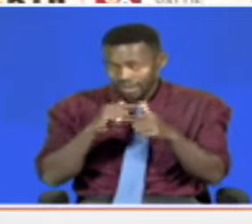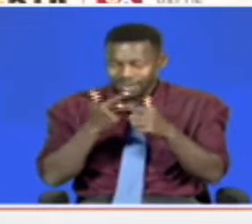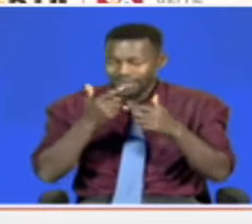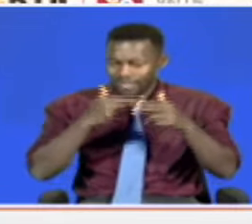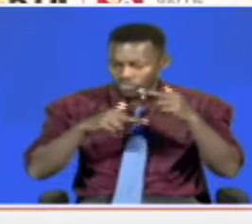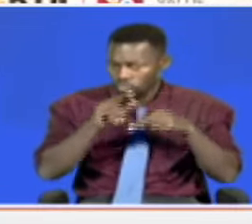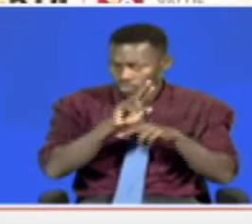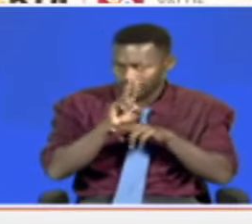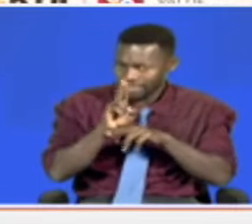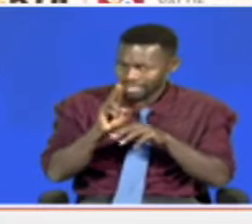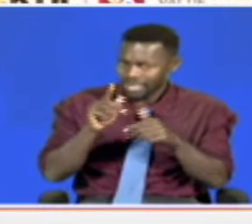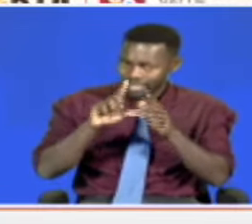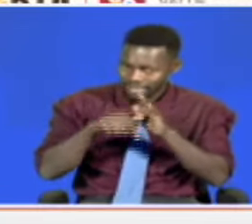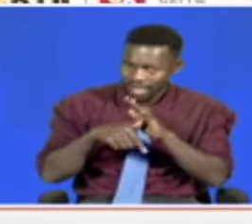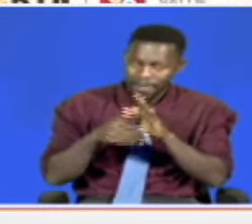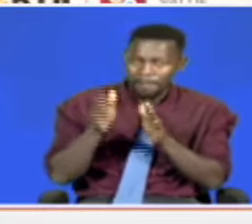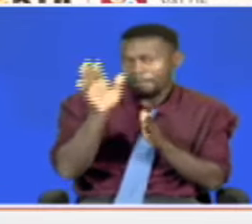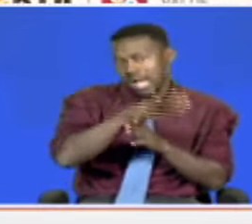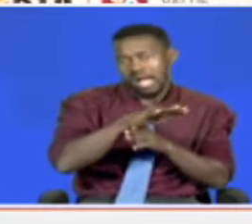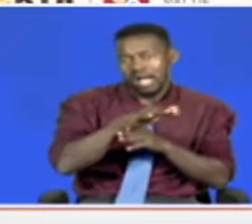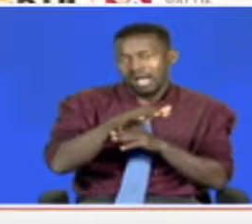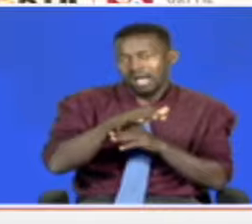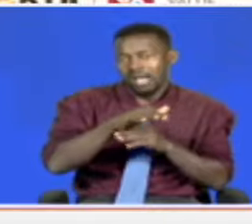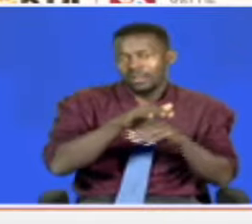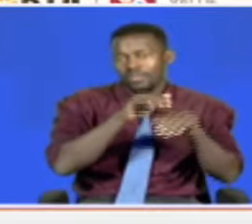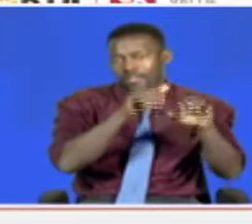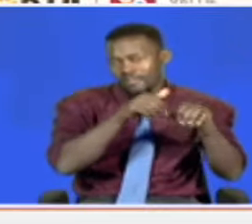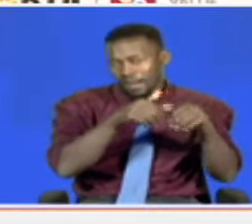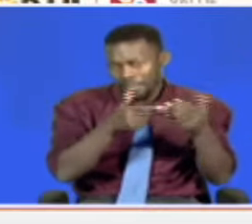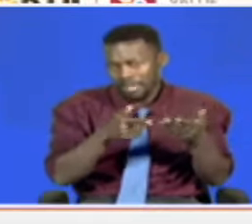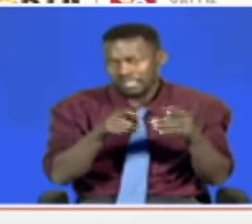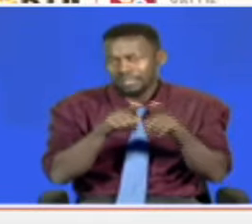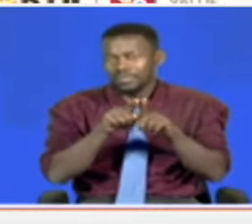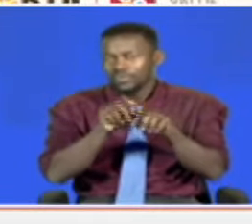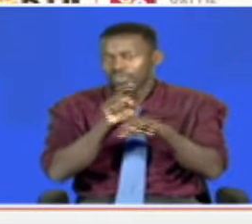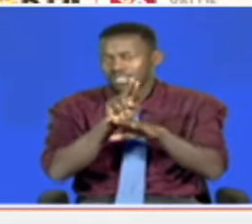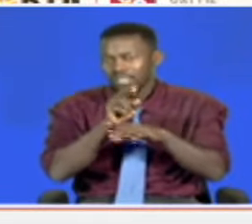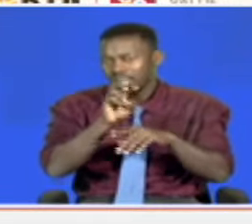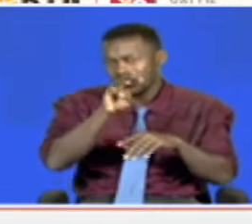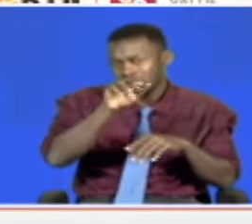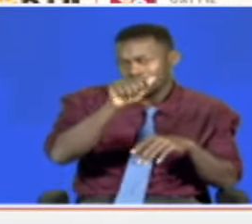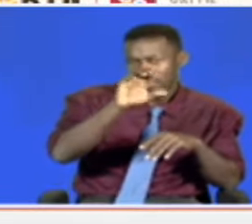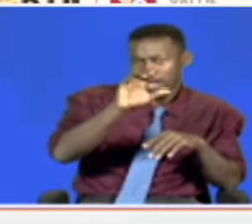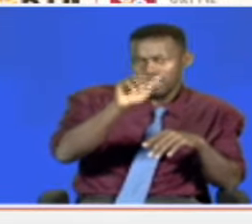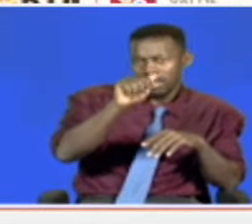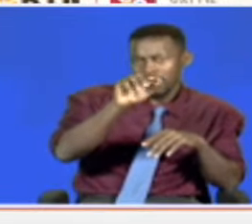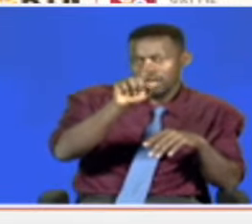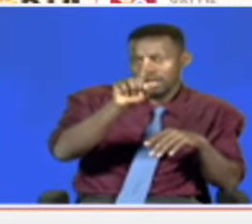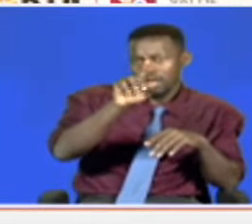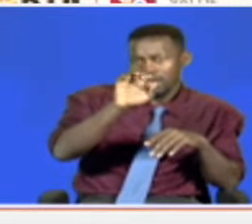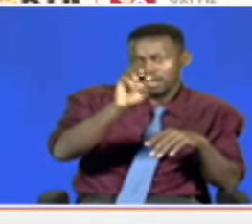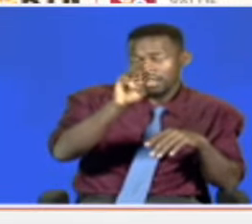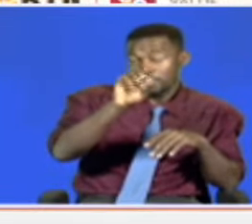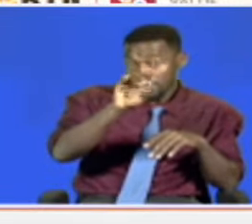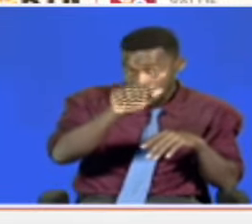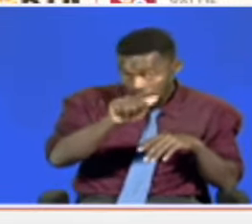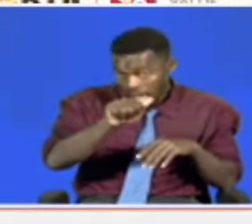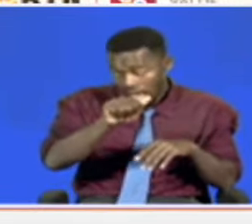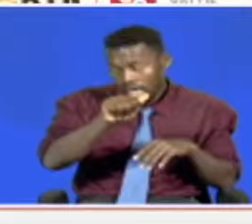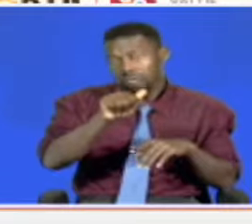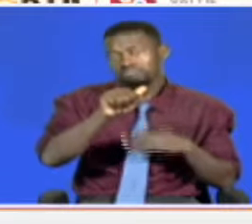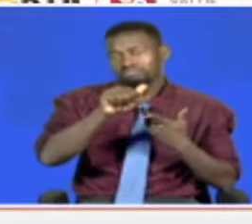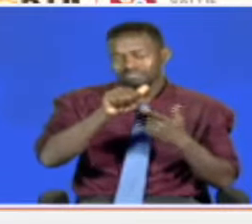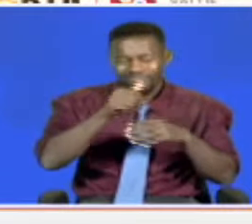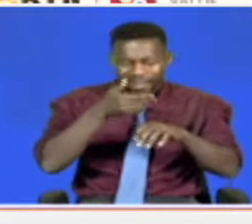energy generation. So the macadamia nuts shells, for example, a very good use for them now here. And